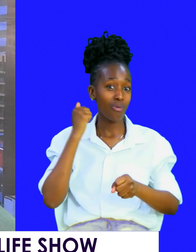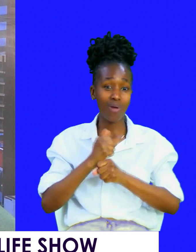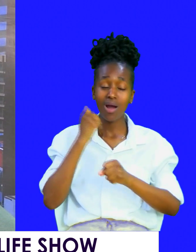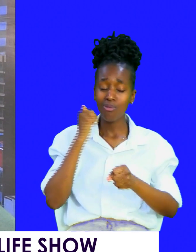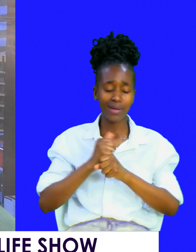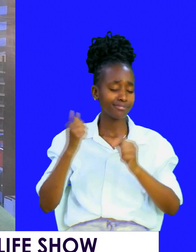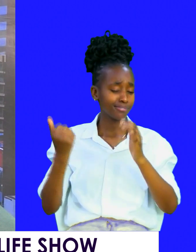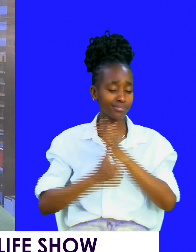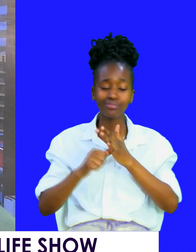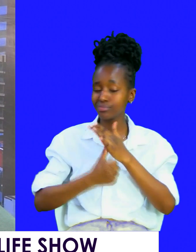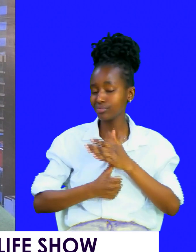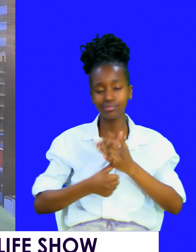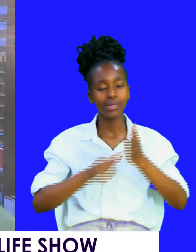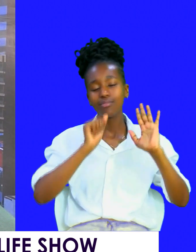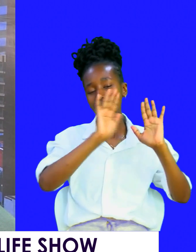Yeah.